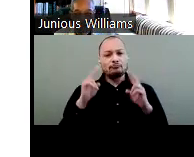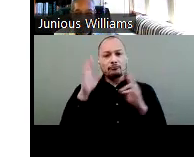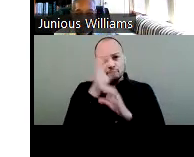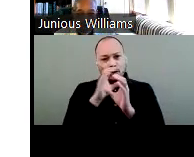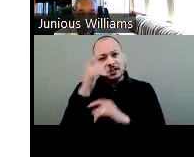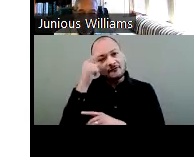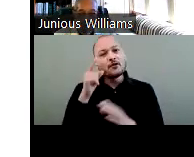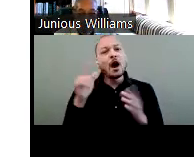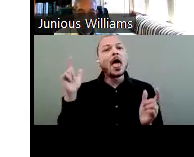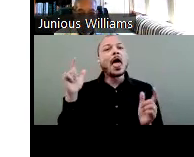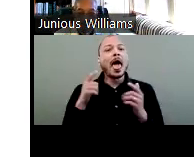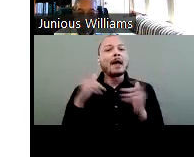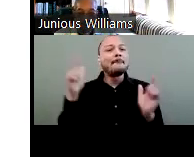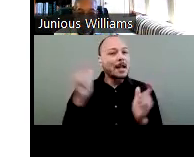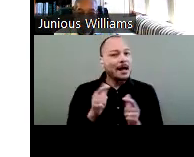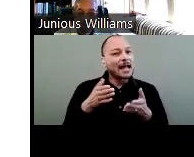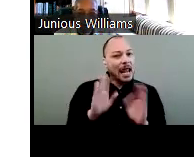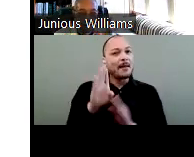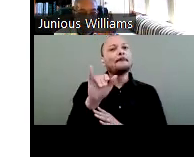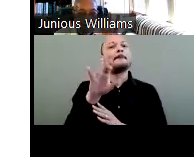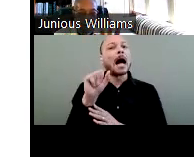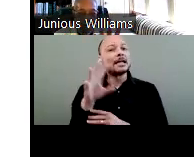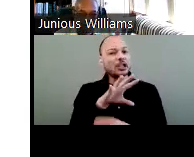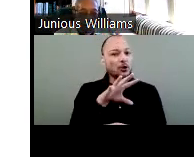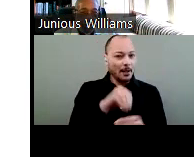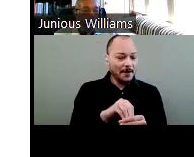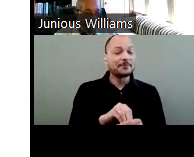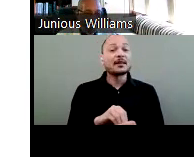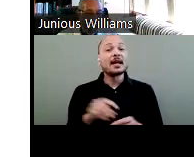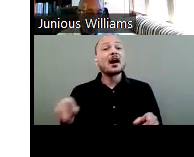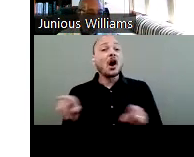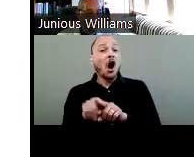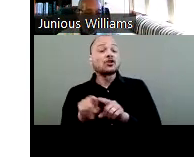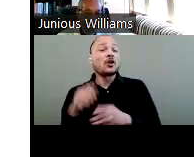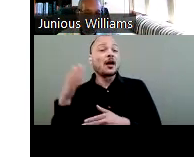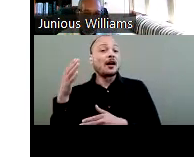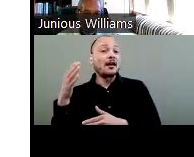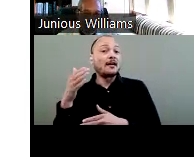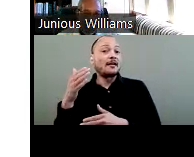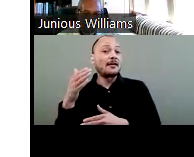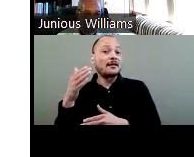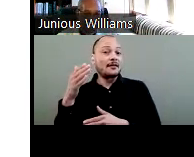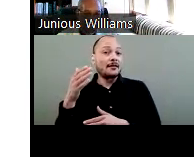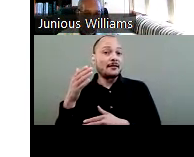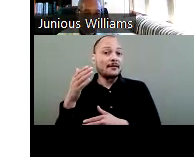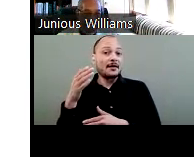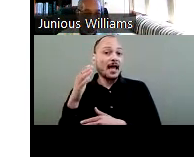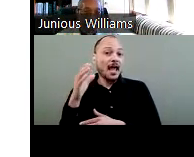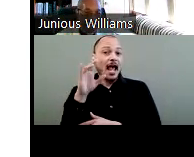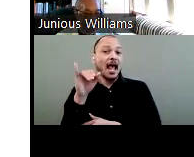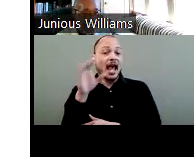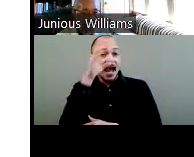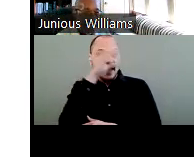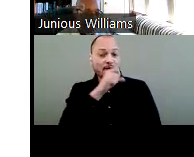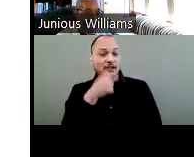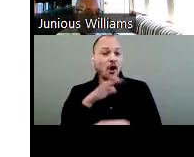letting bias creep in. And again, the ladder of inference on the next slide. I'm not going to